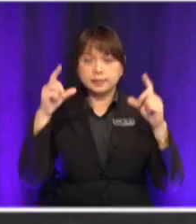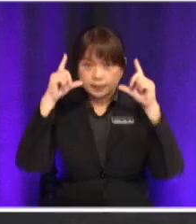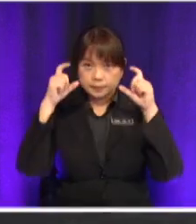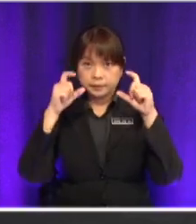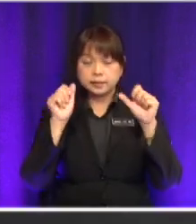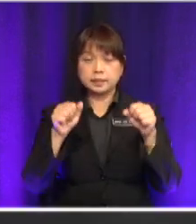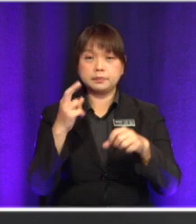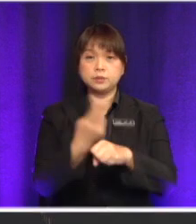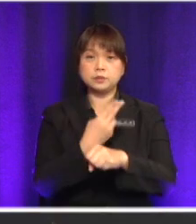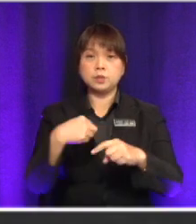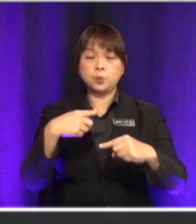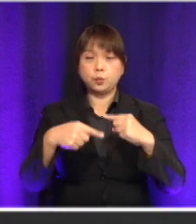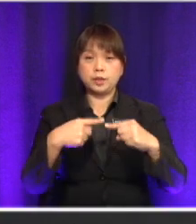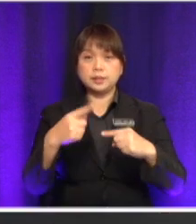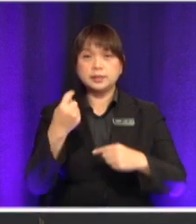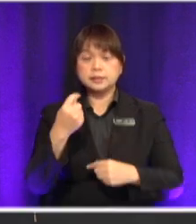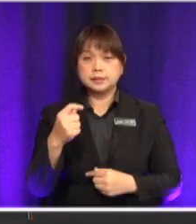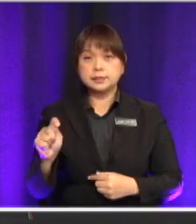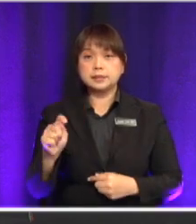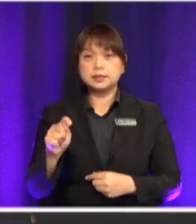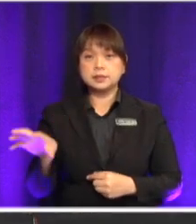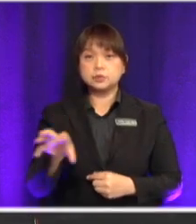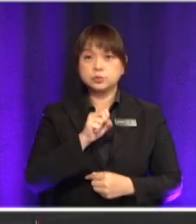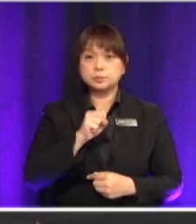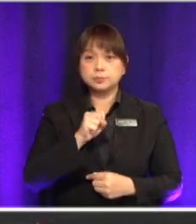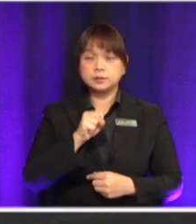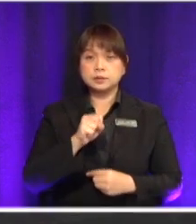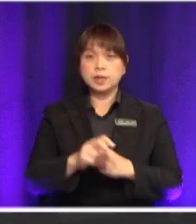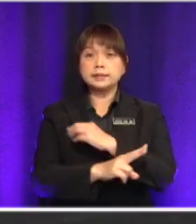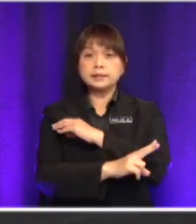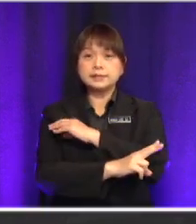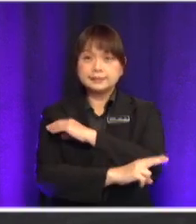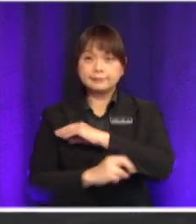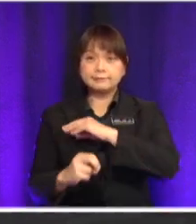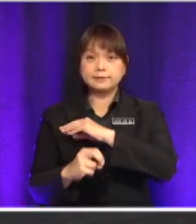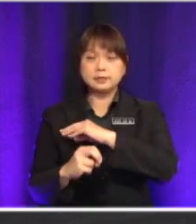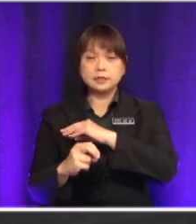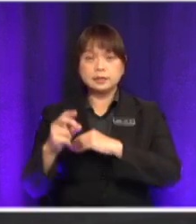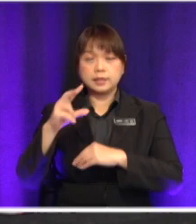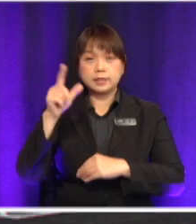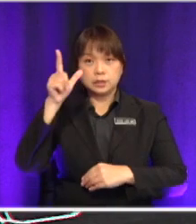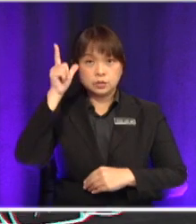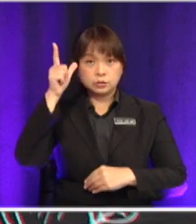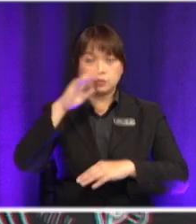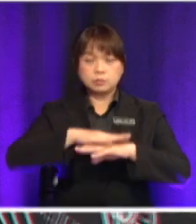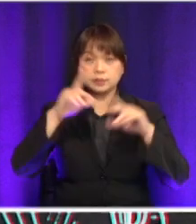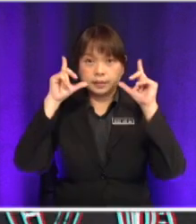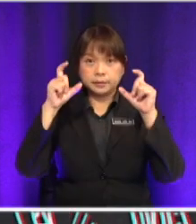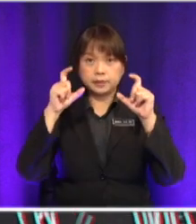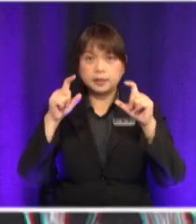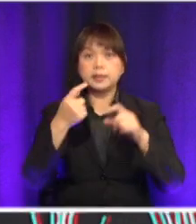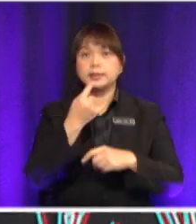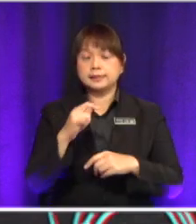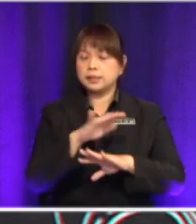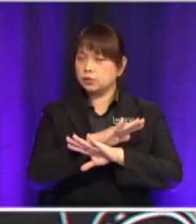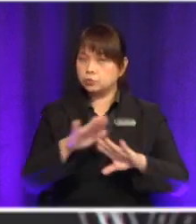when the robber like looks at the camera, they will have the feel to not rob anymore because, you know, they have the